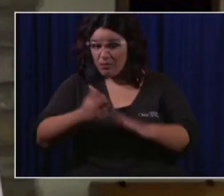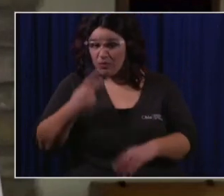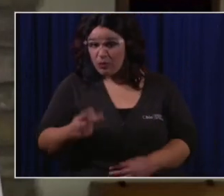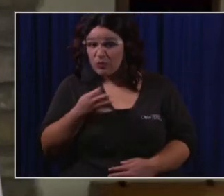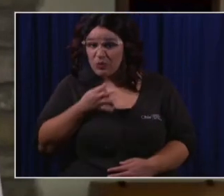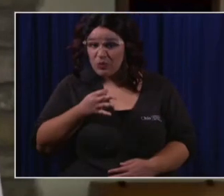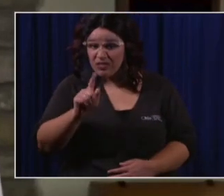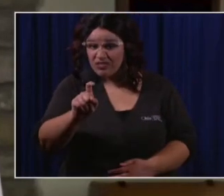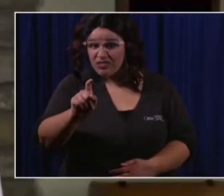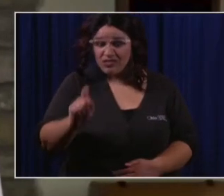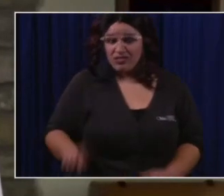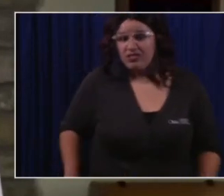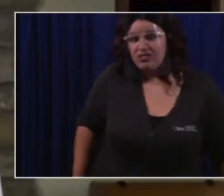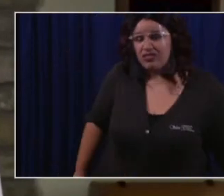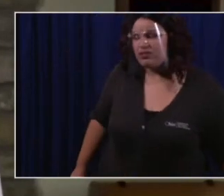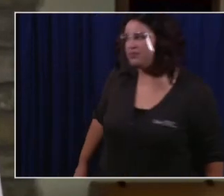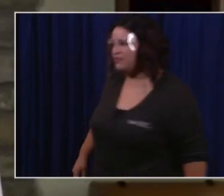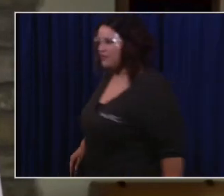John,